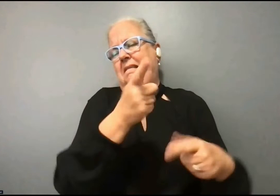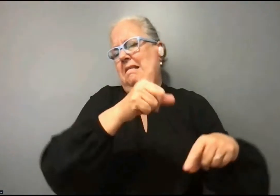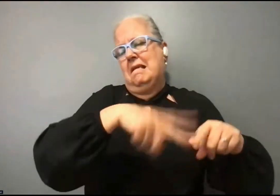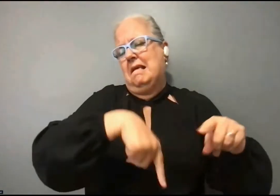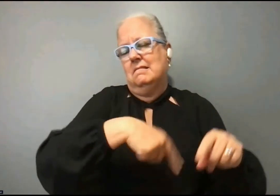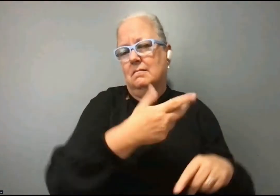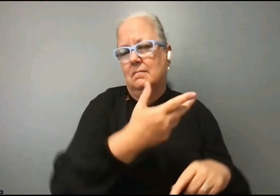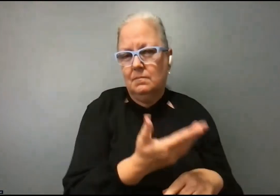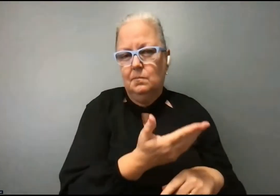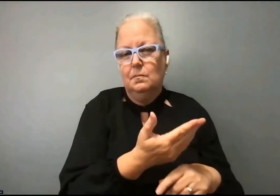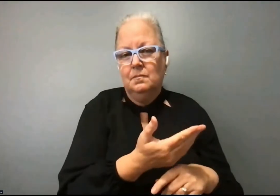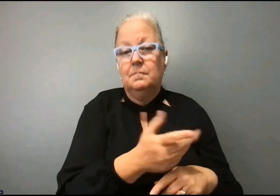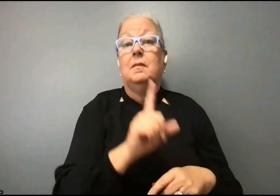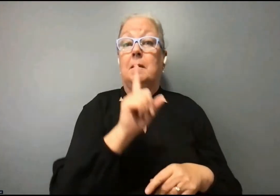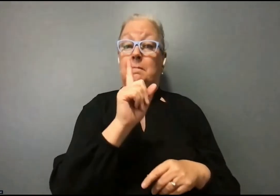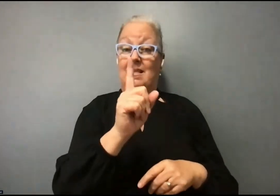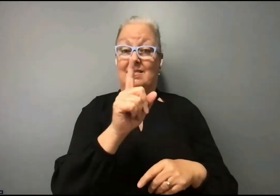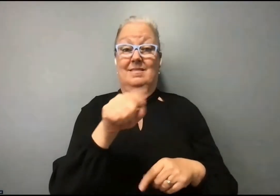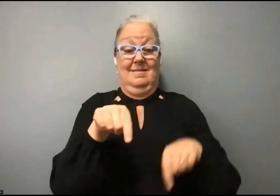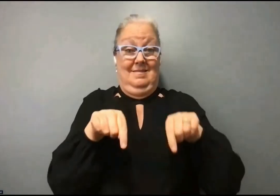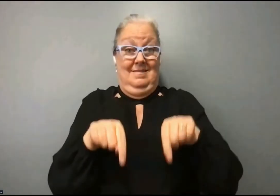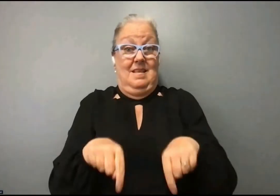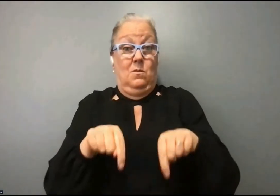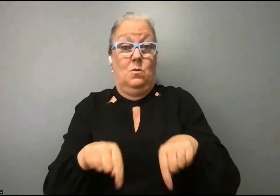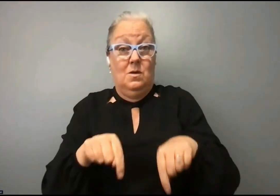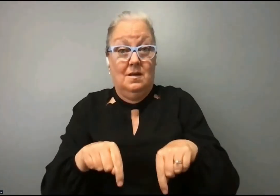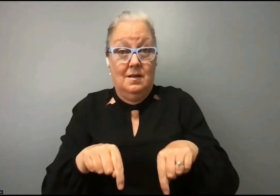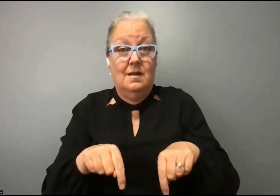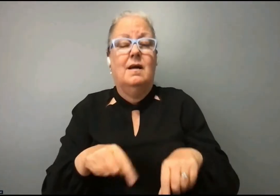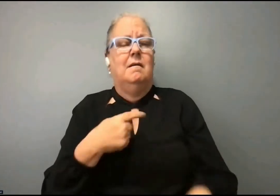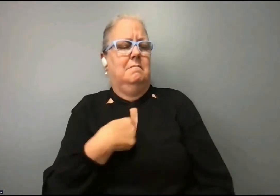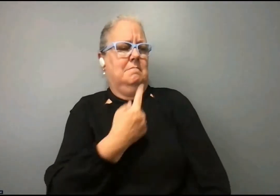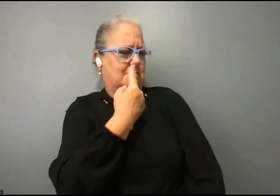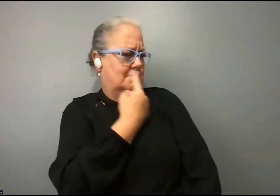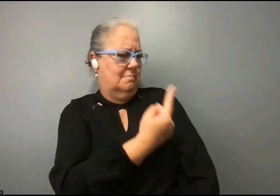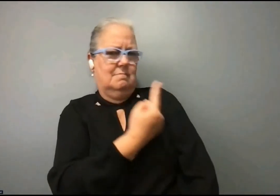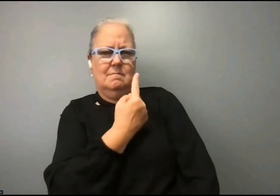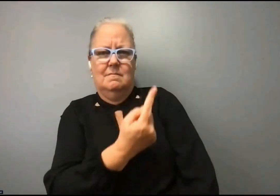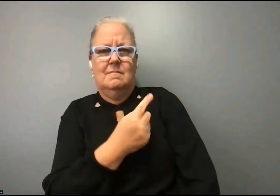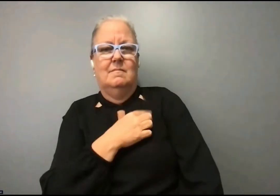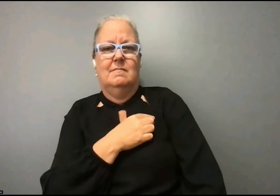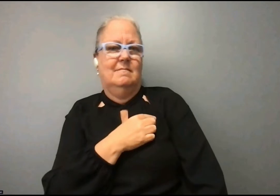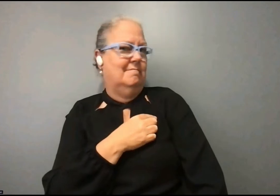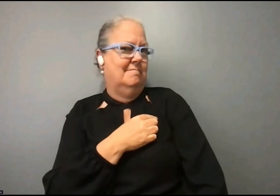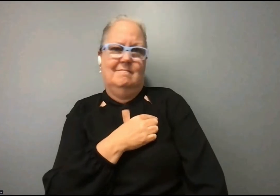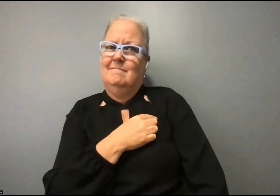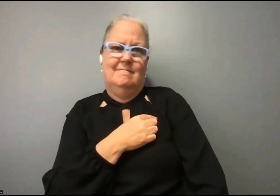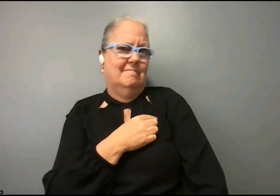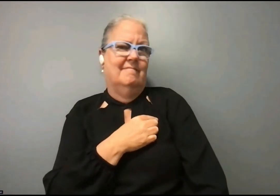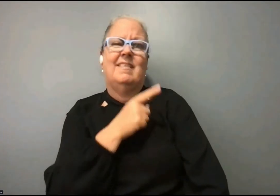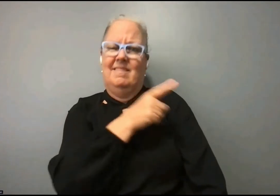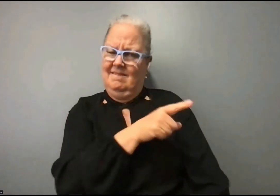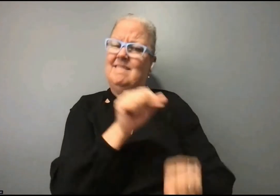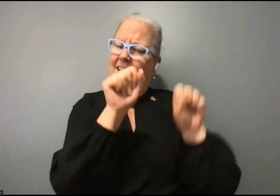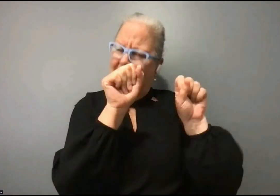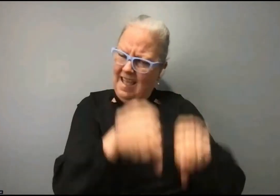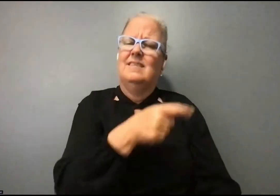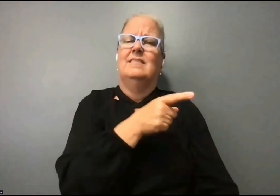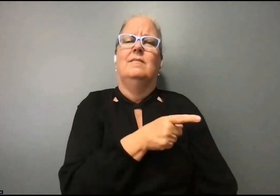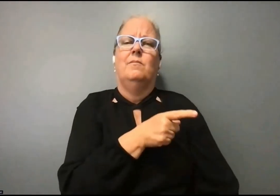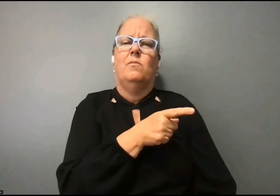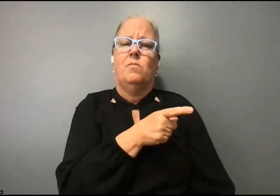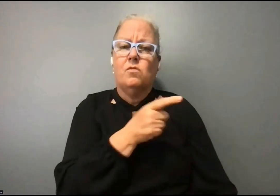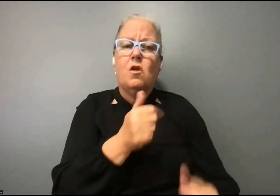Which now I see like the opposite of that. Um, most of the